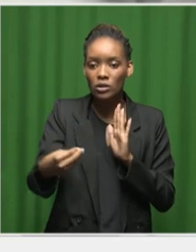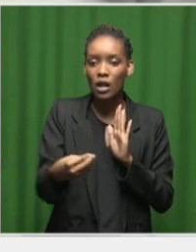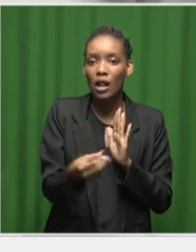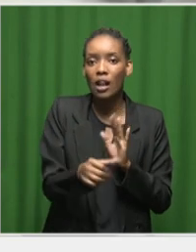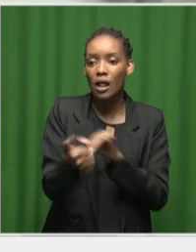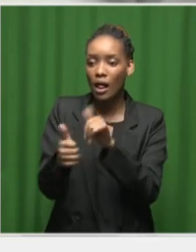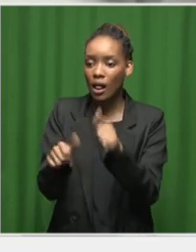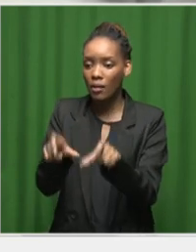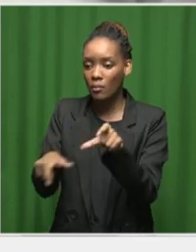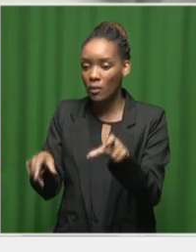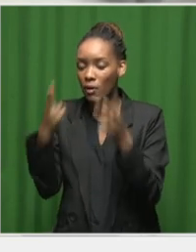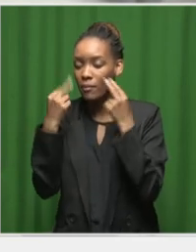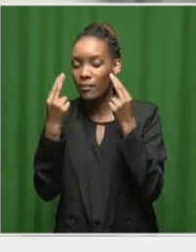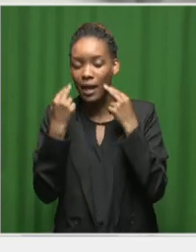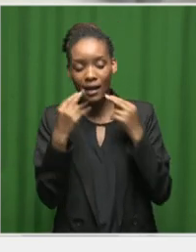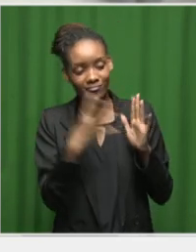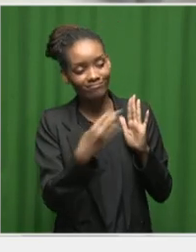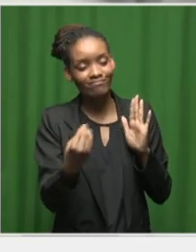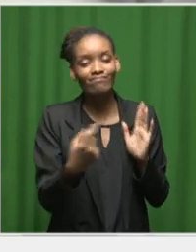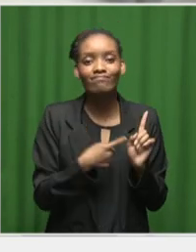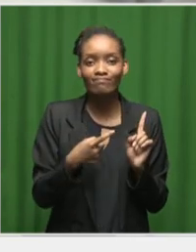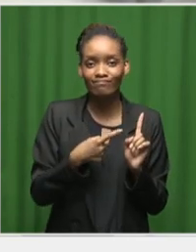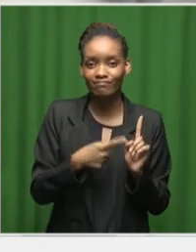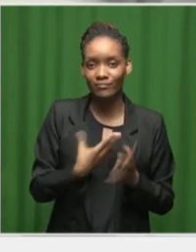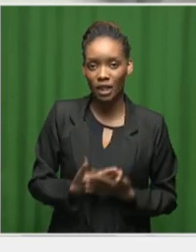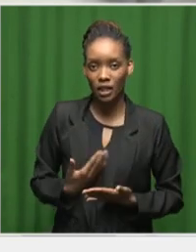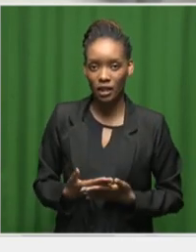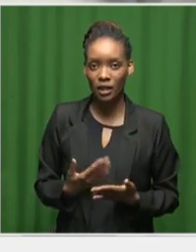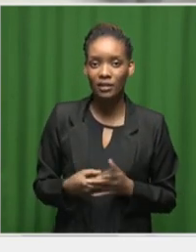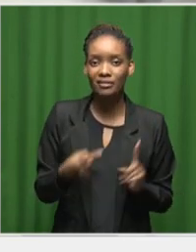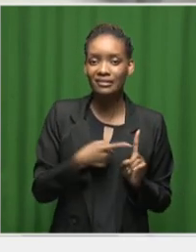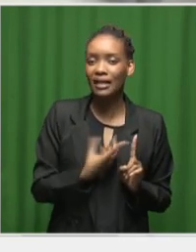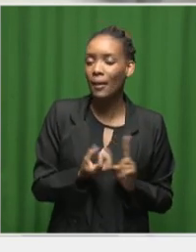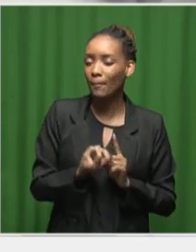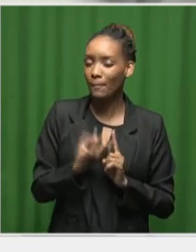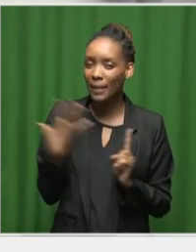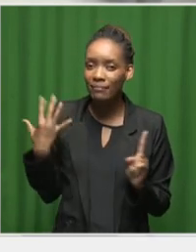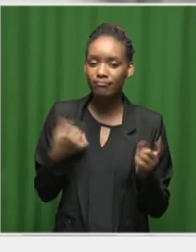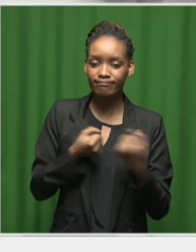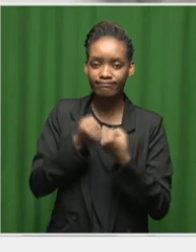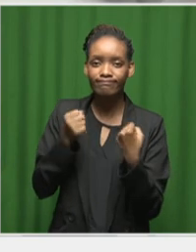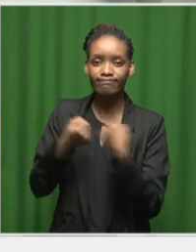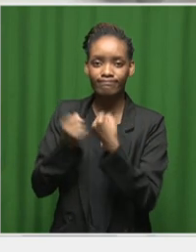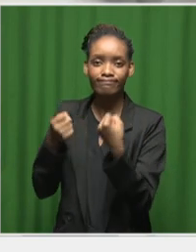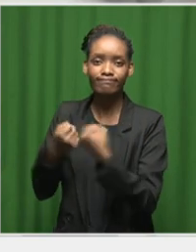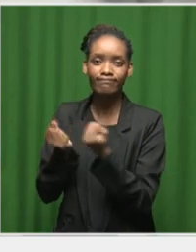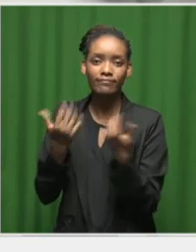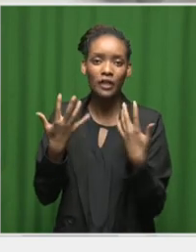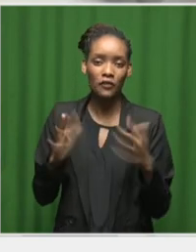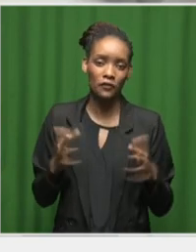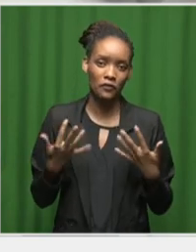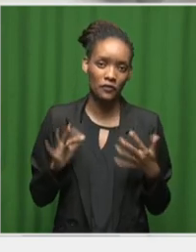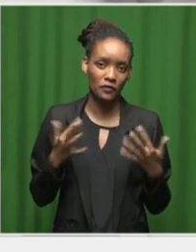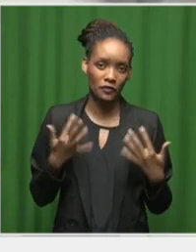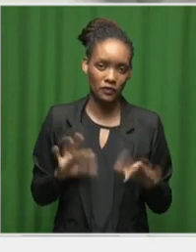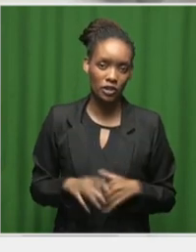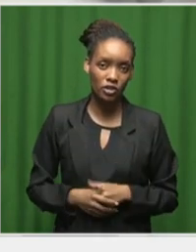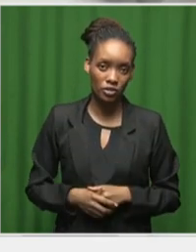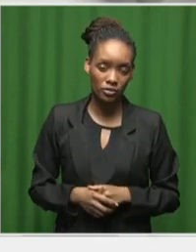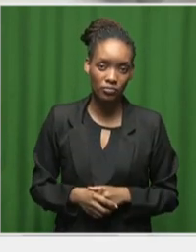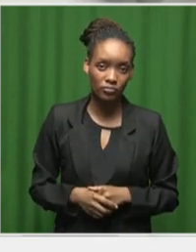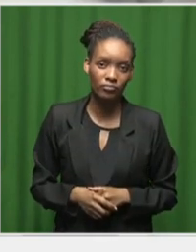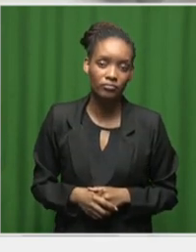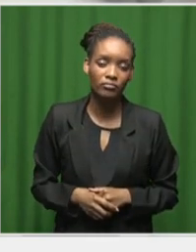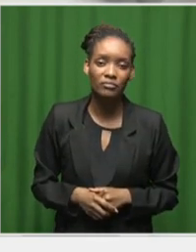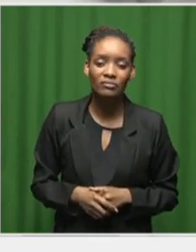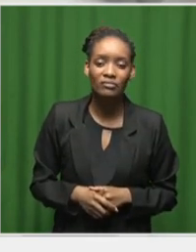blind person. You know, he had many obstacles to achieve what he did. Mm.